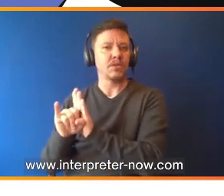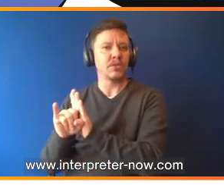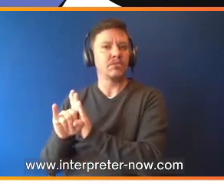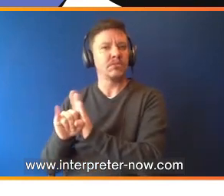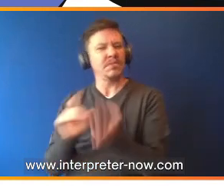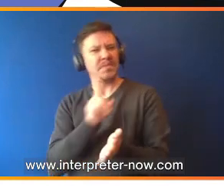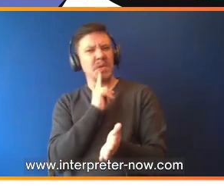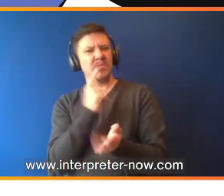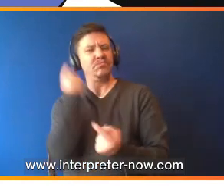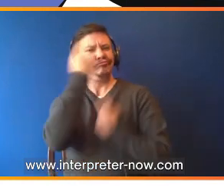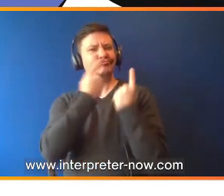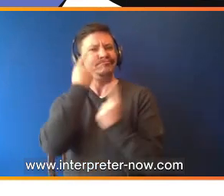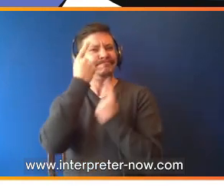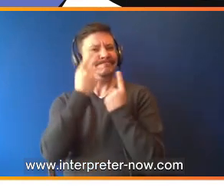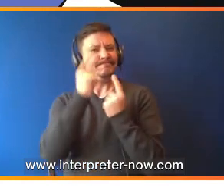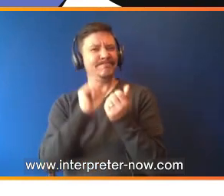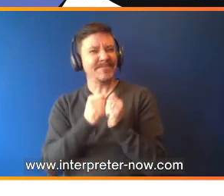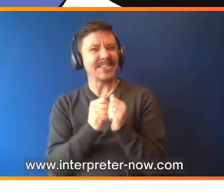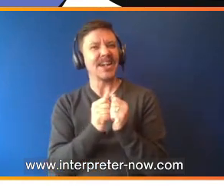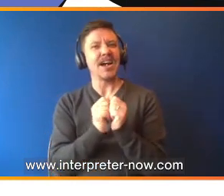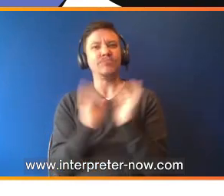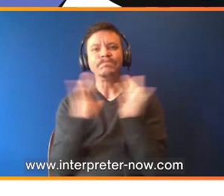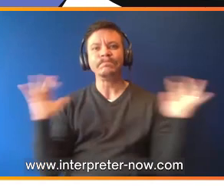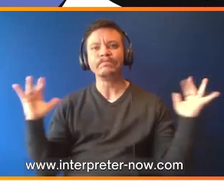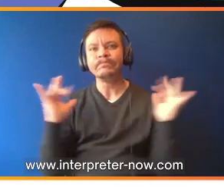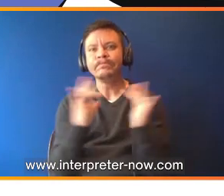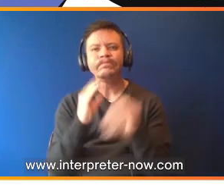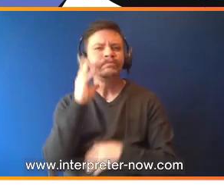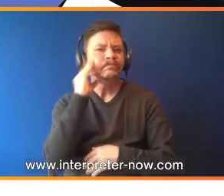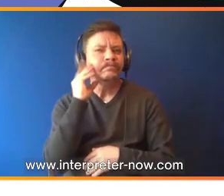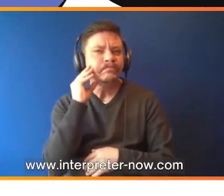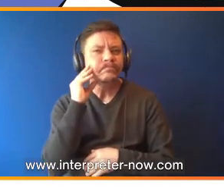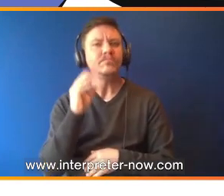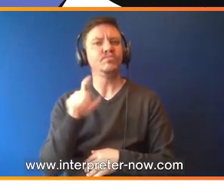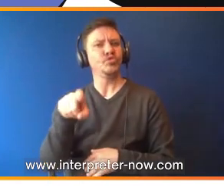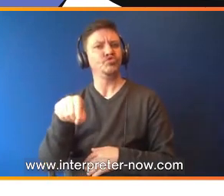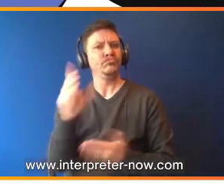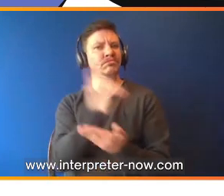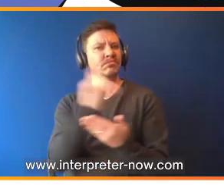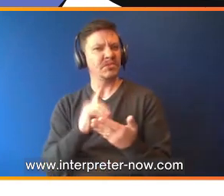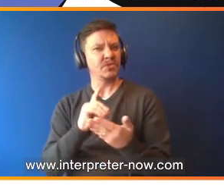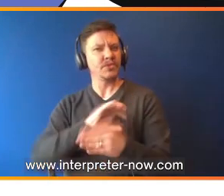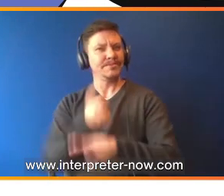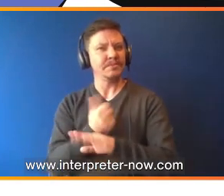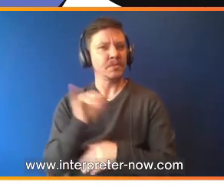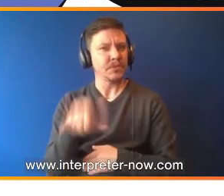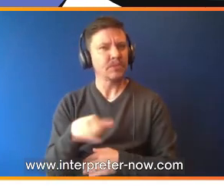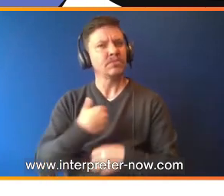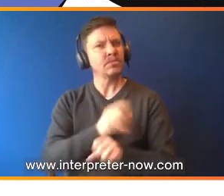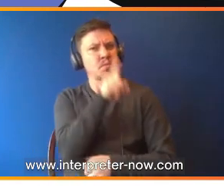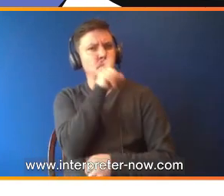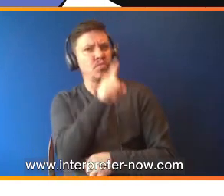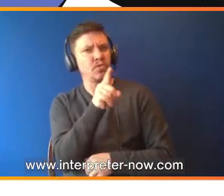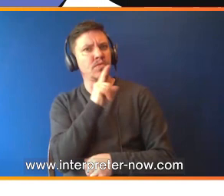experiences that we need to design for, and how can we ensure that we're bringing those people into the design process and not just including them, but